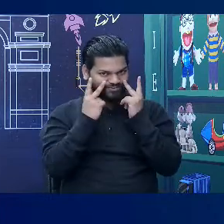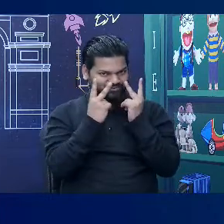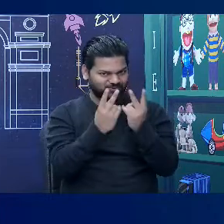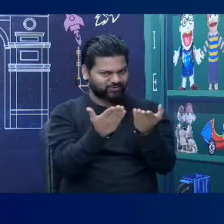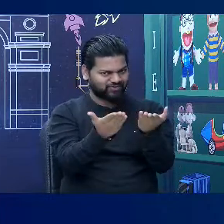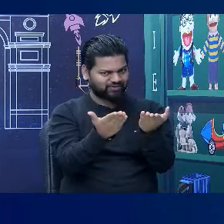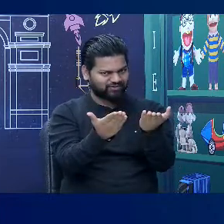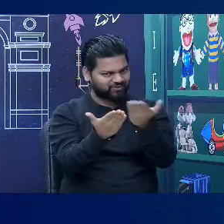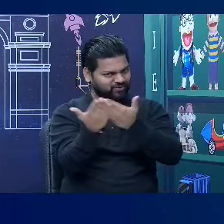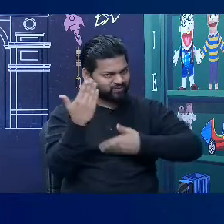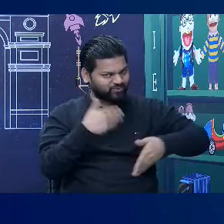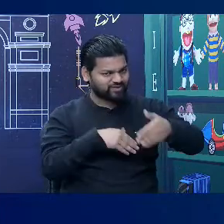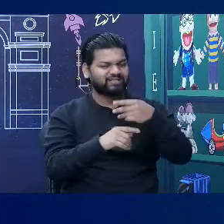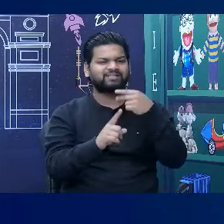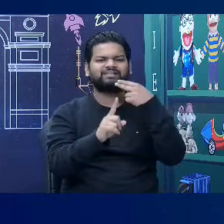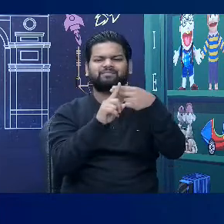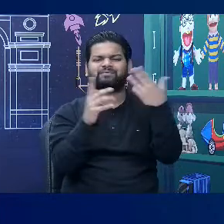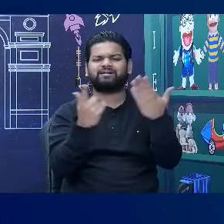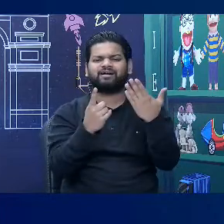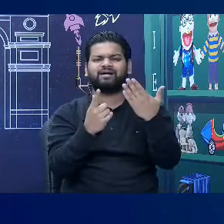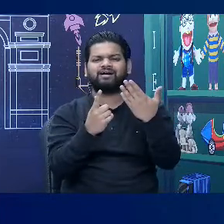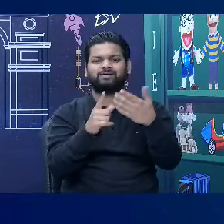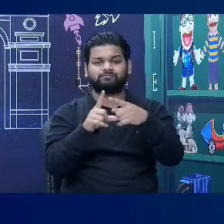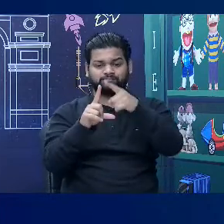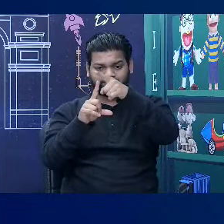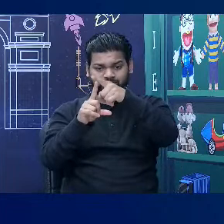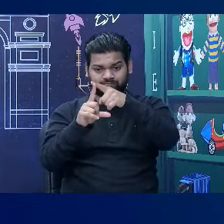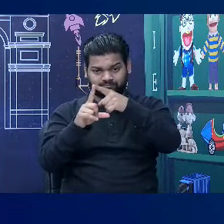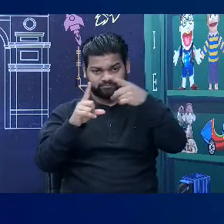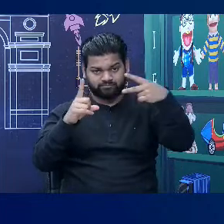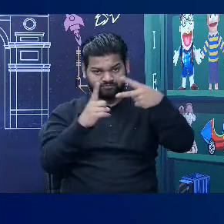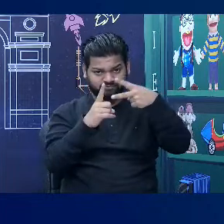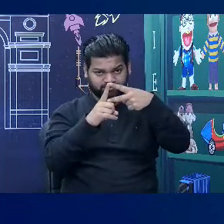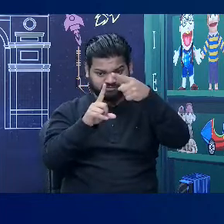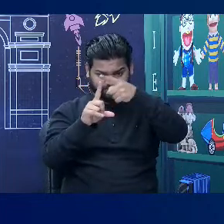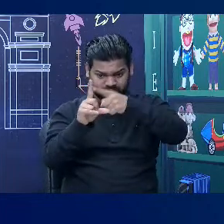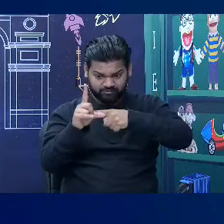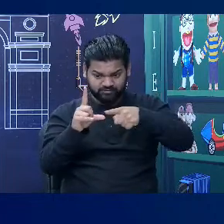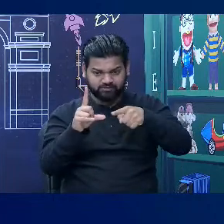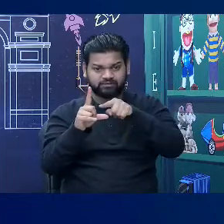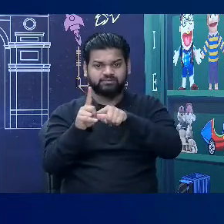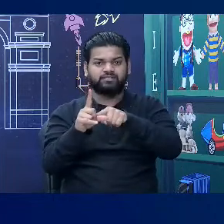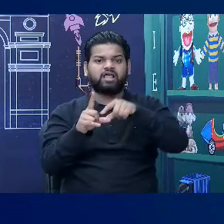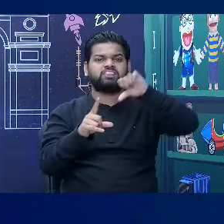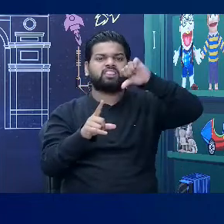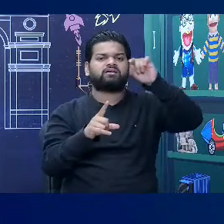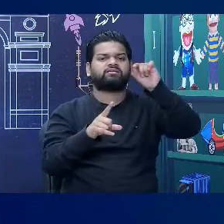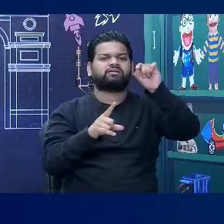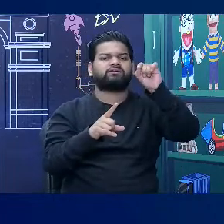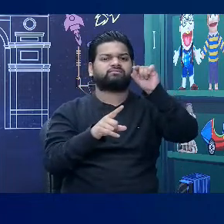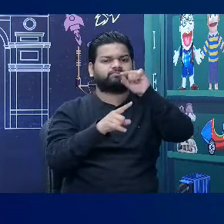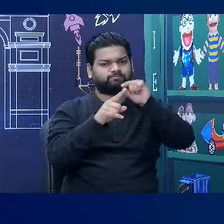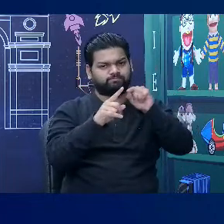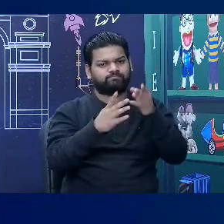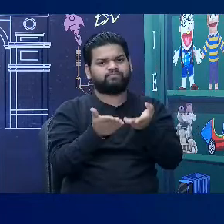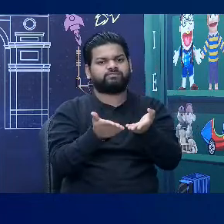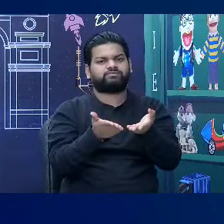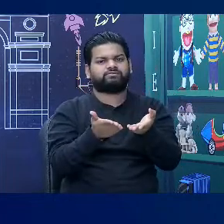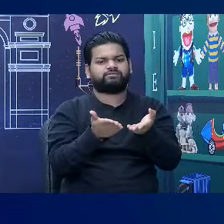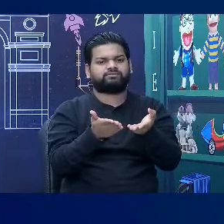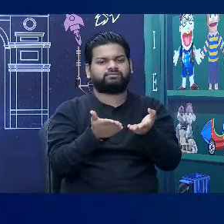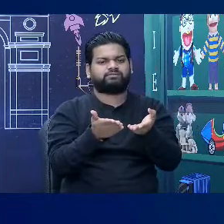we have, because it is inclusive classroom, we have for visually impaired learners these two